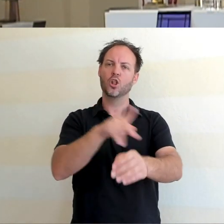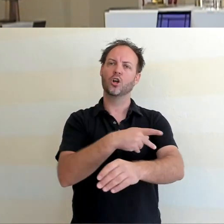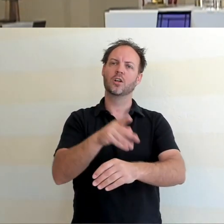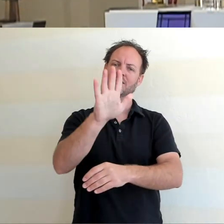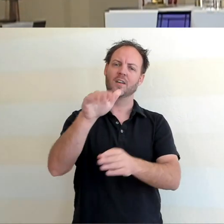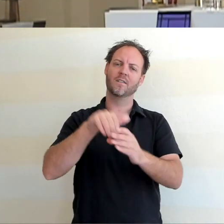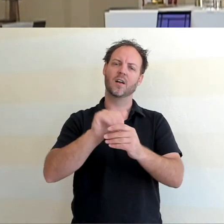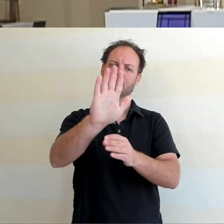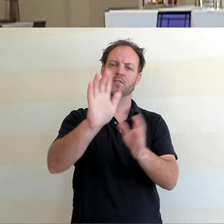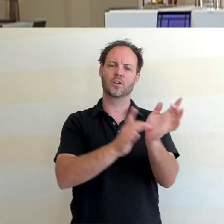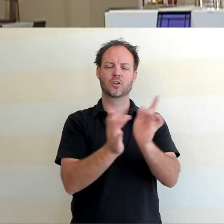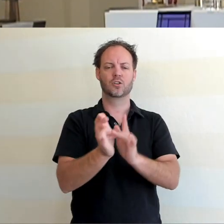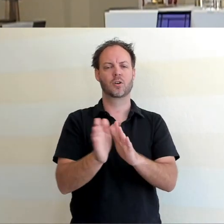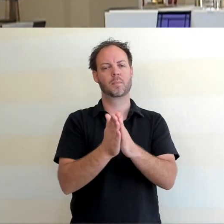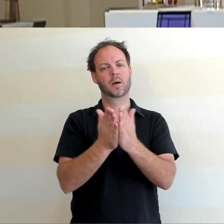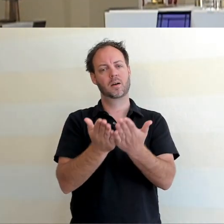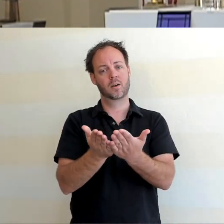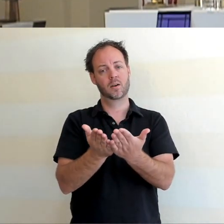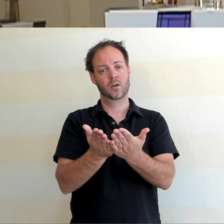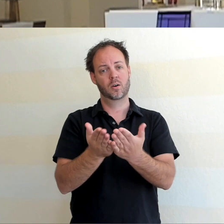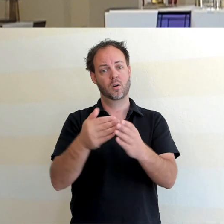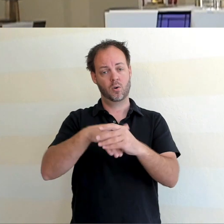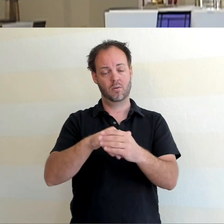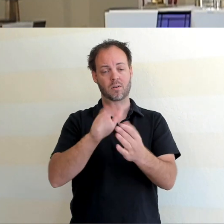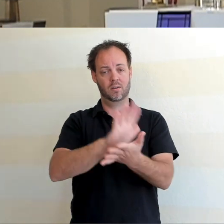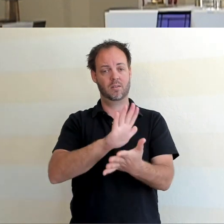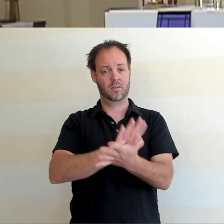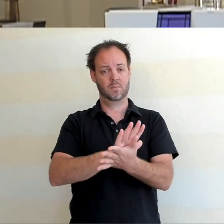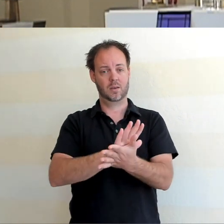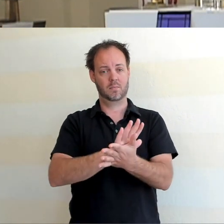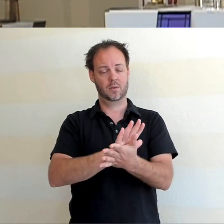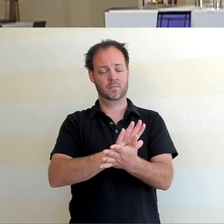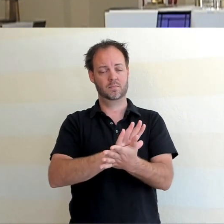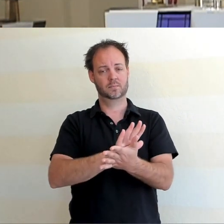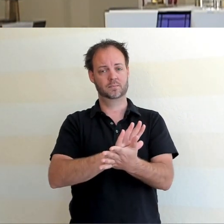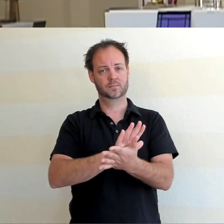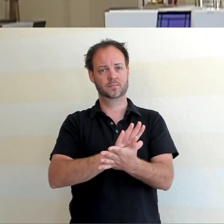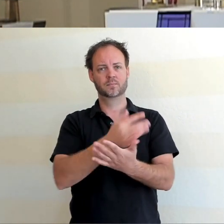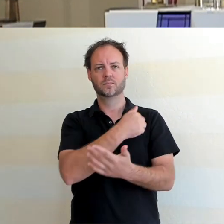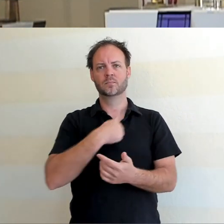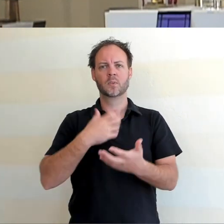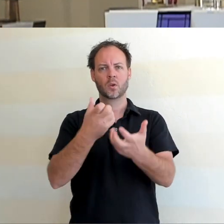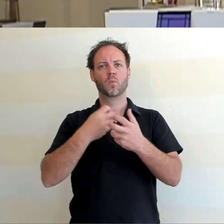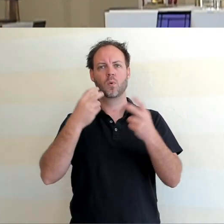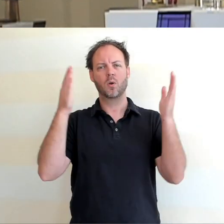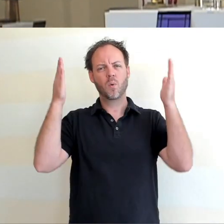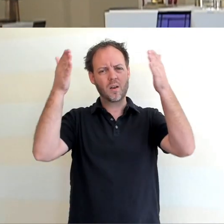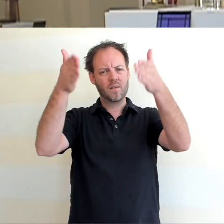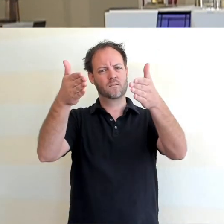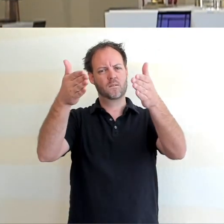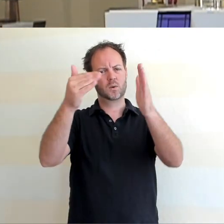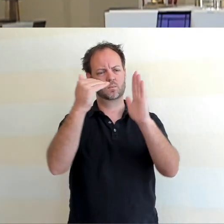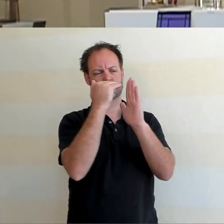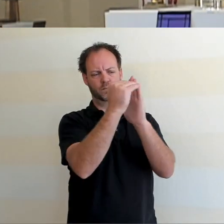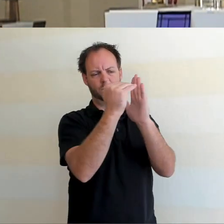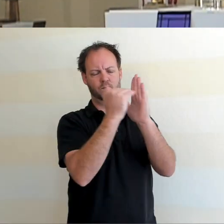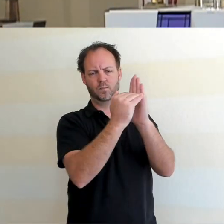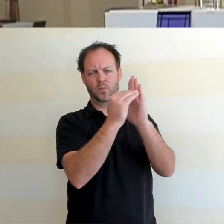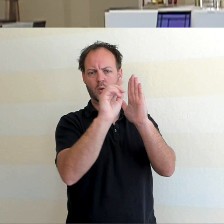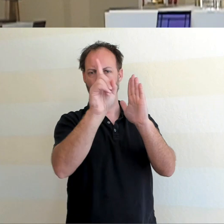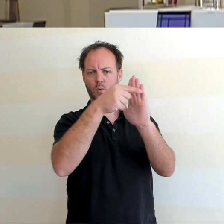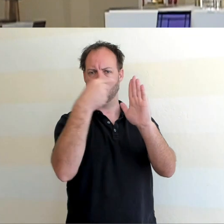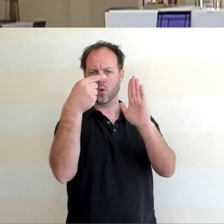5 in your Bible or in the handout. We want to focus on verses 1 and